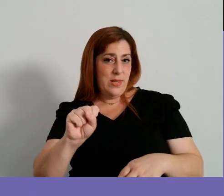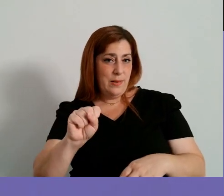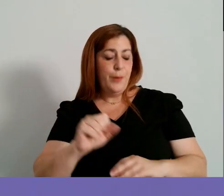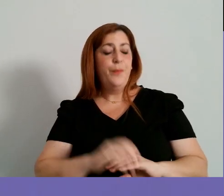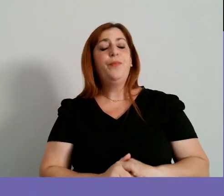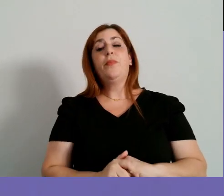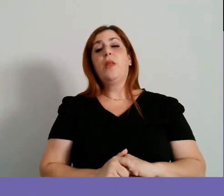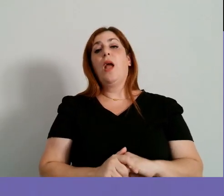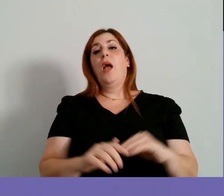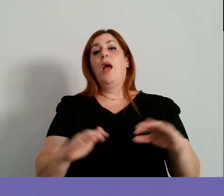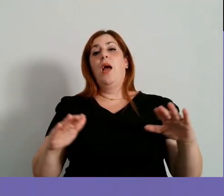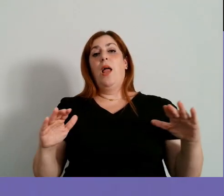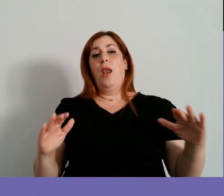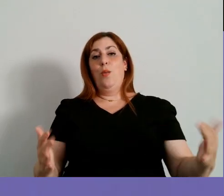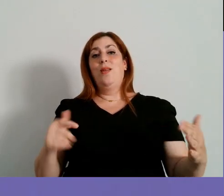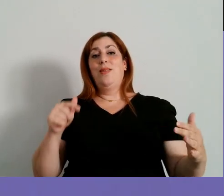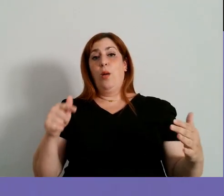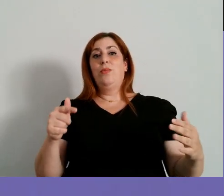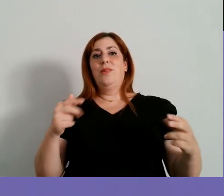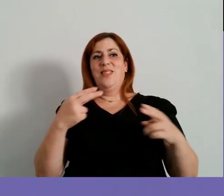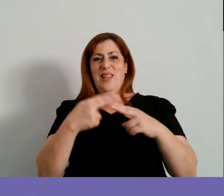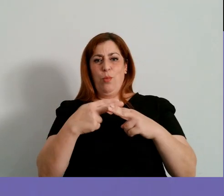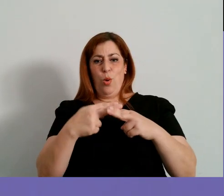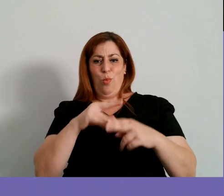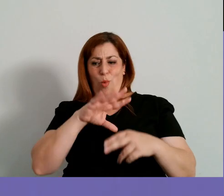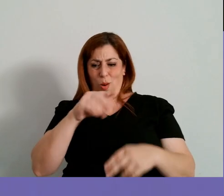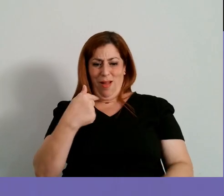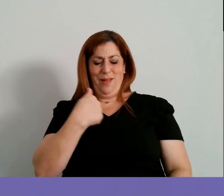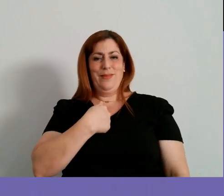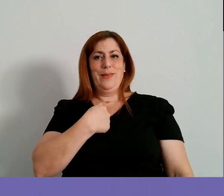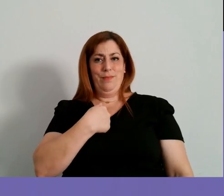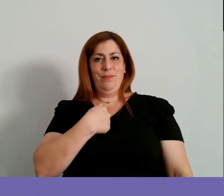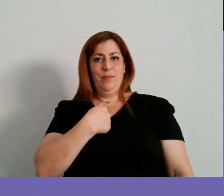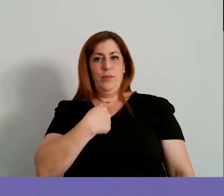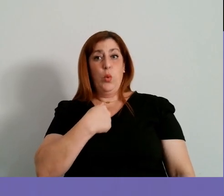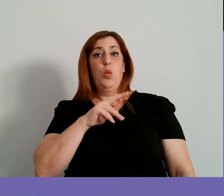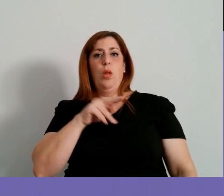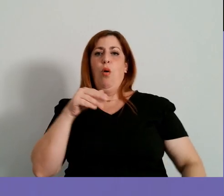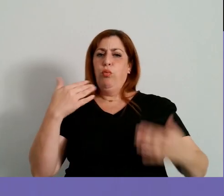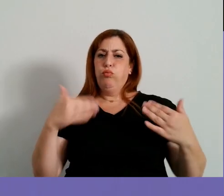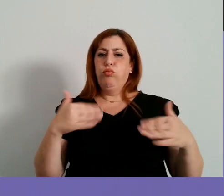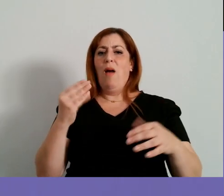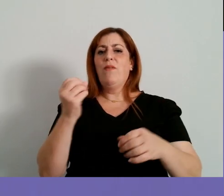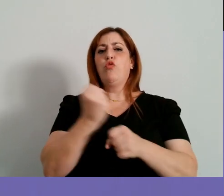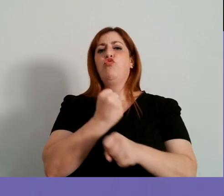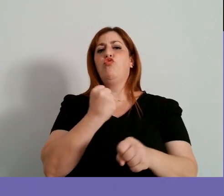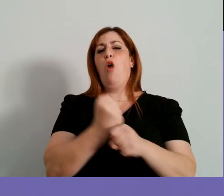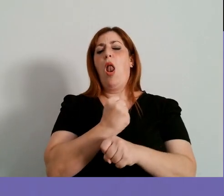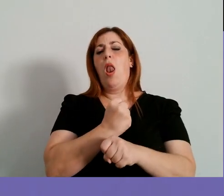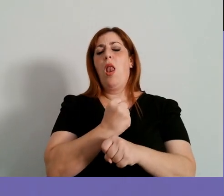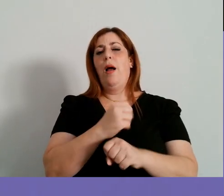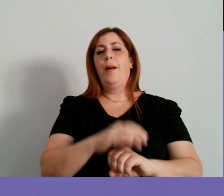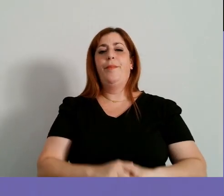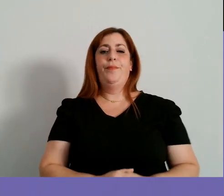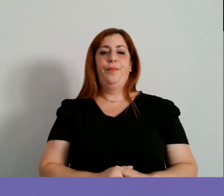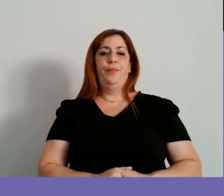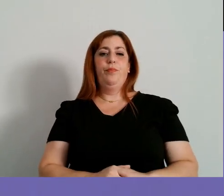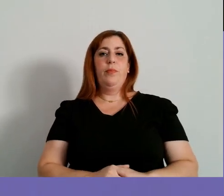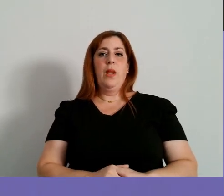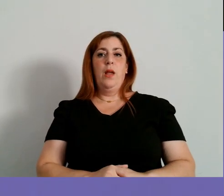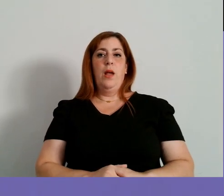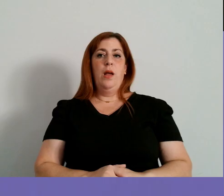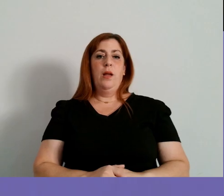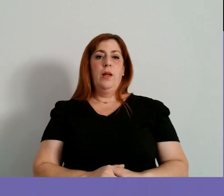an activist online, where you need to input them yourselves, which takes more work. But also when you are a